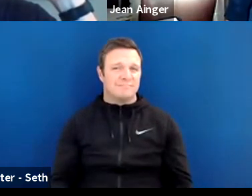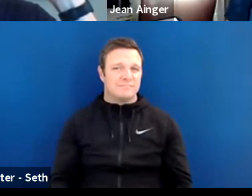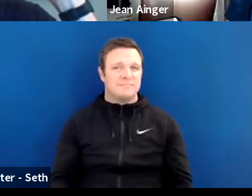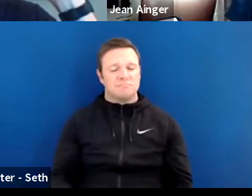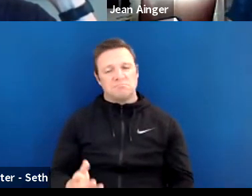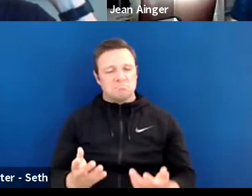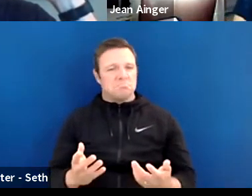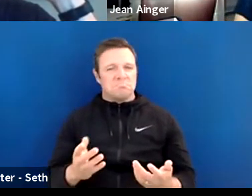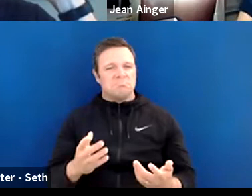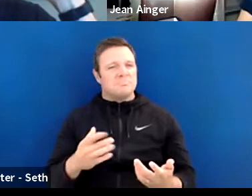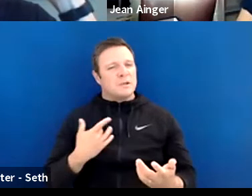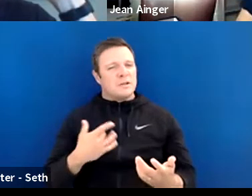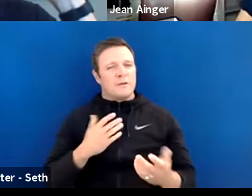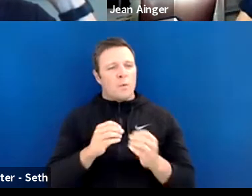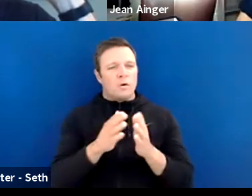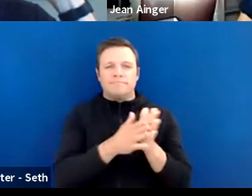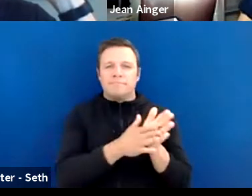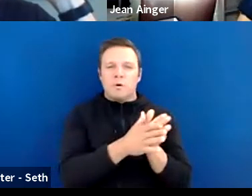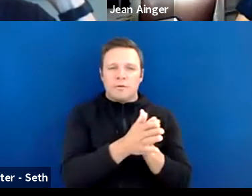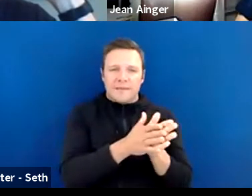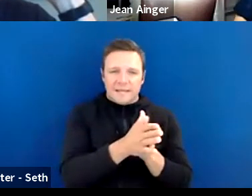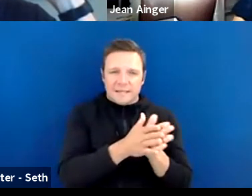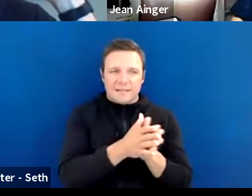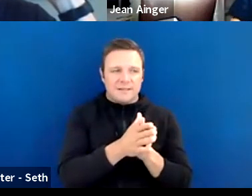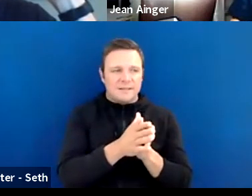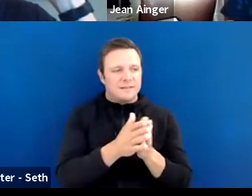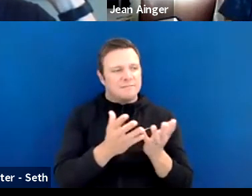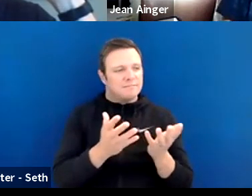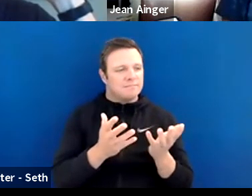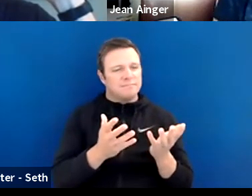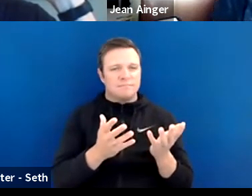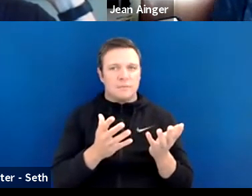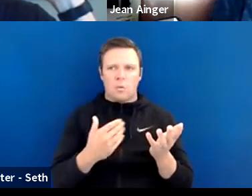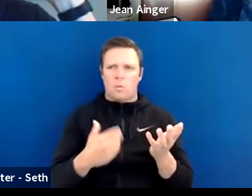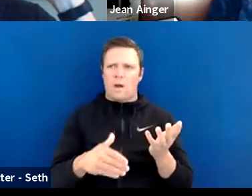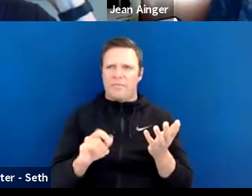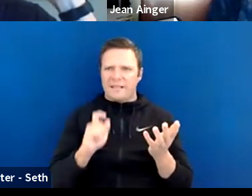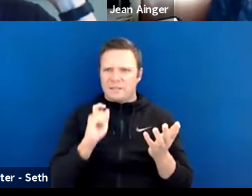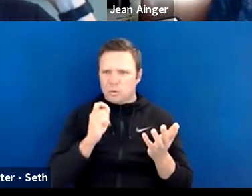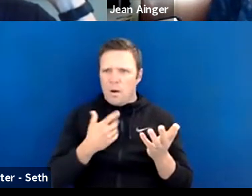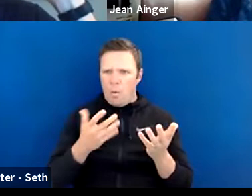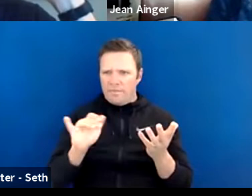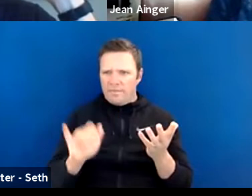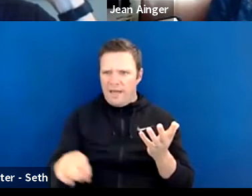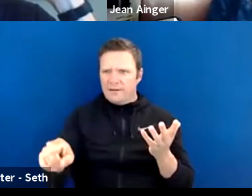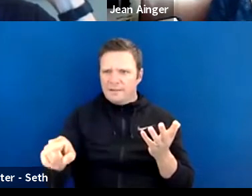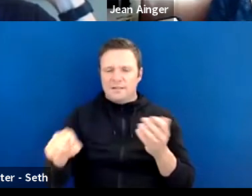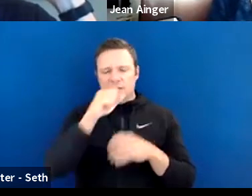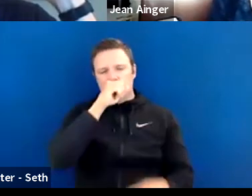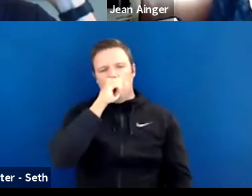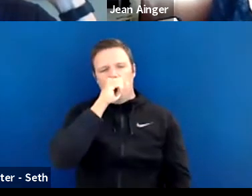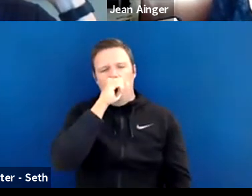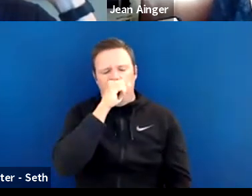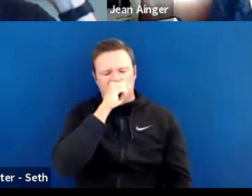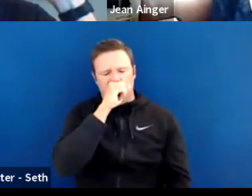little bit of that motivation earlier, because you see, wow, that's cool. Like I wanna do that. So